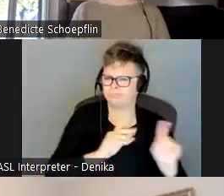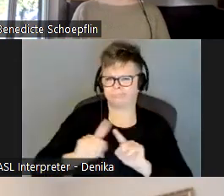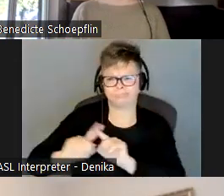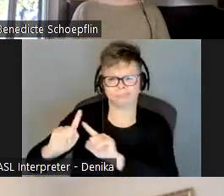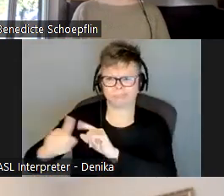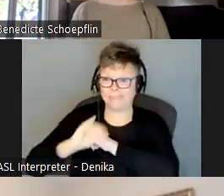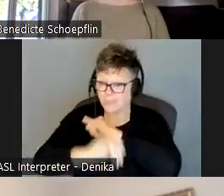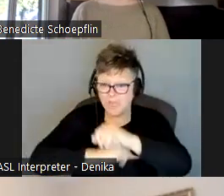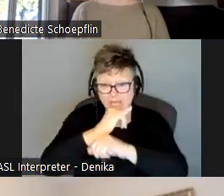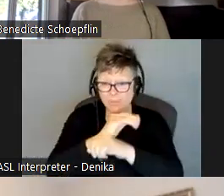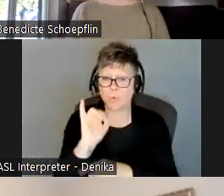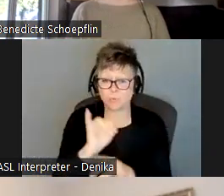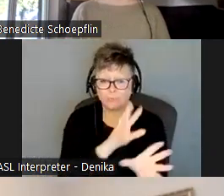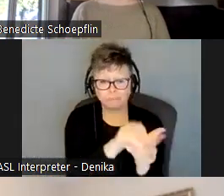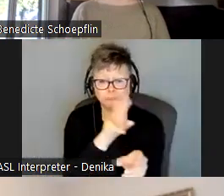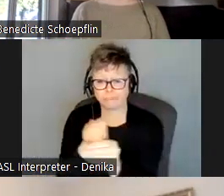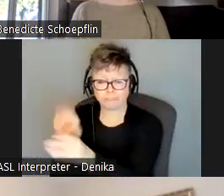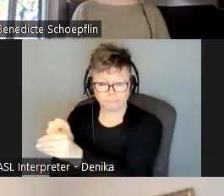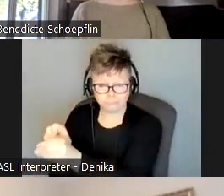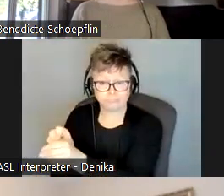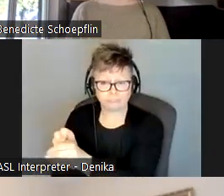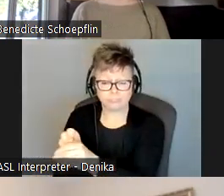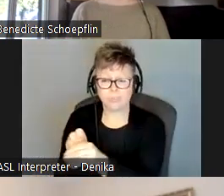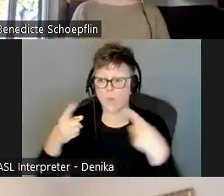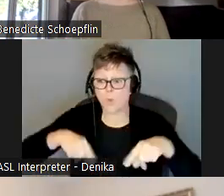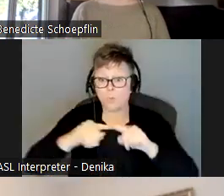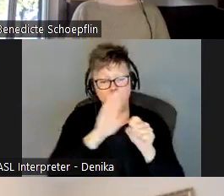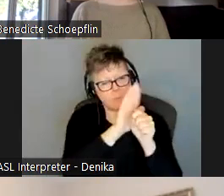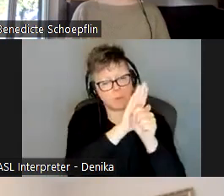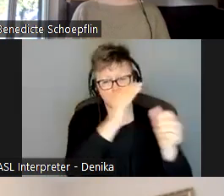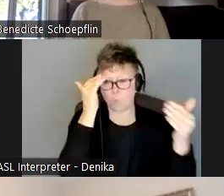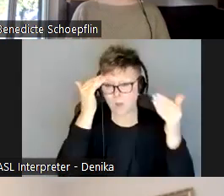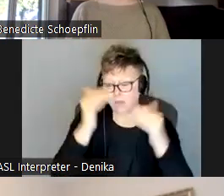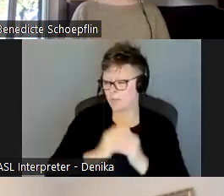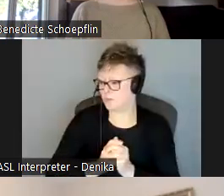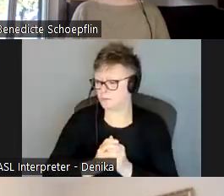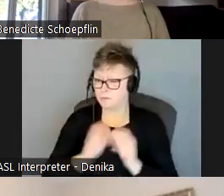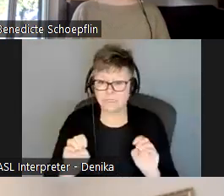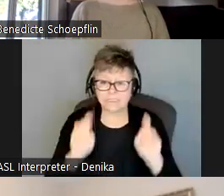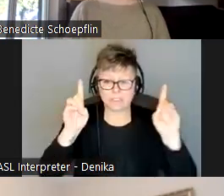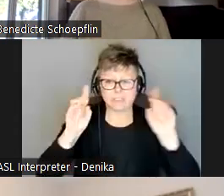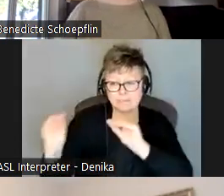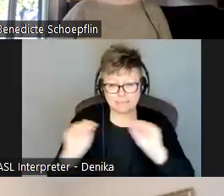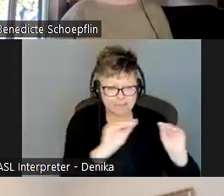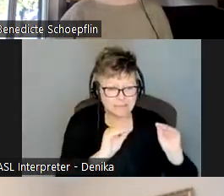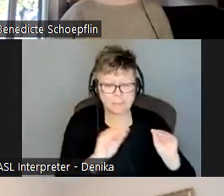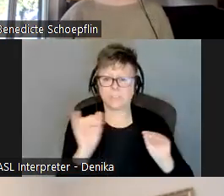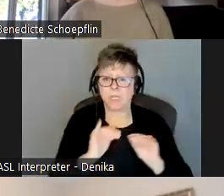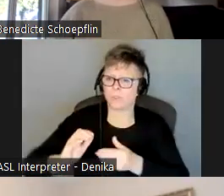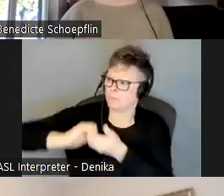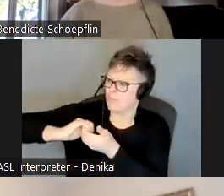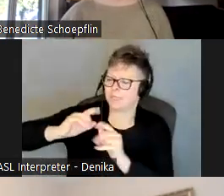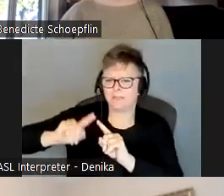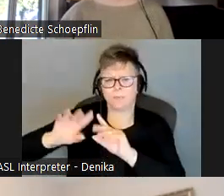internationally. We raise awareness, we do a lot of education and training, and we work with many different organizations